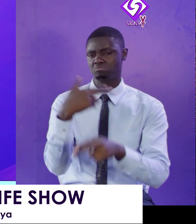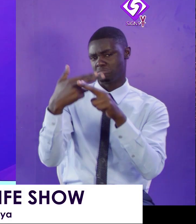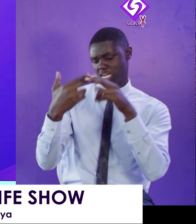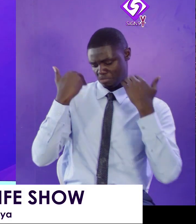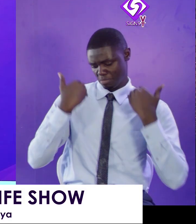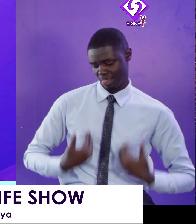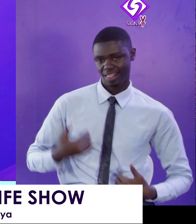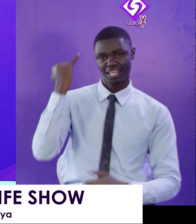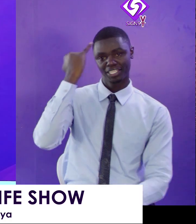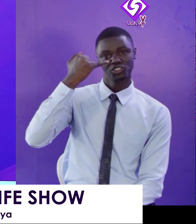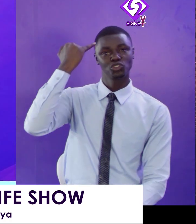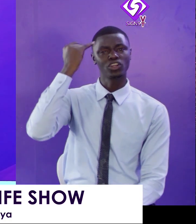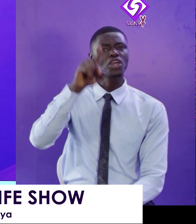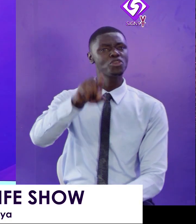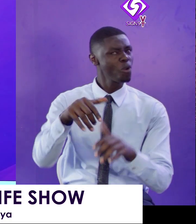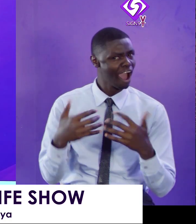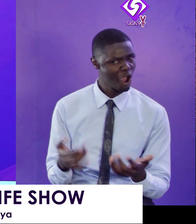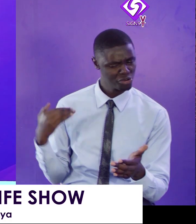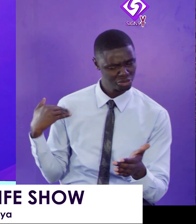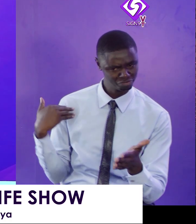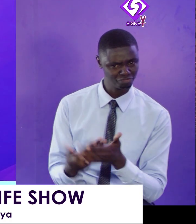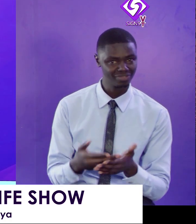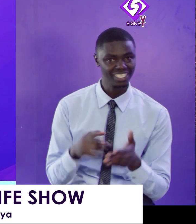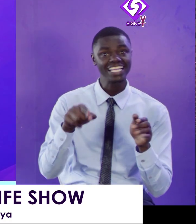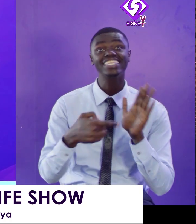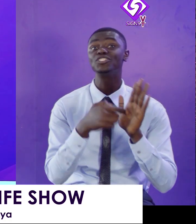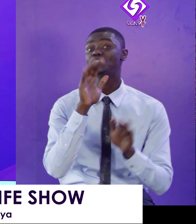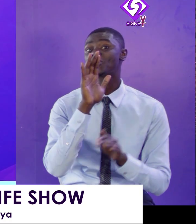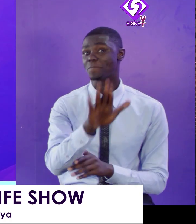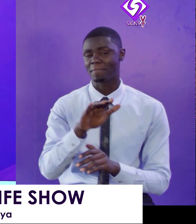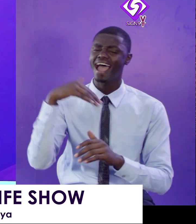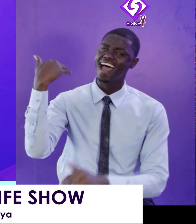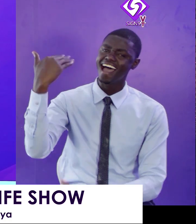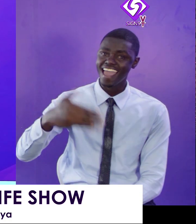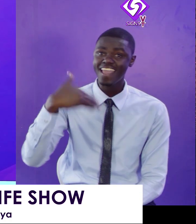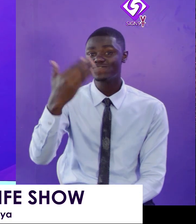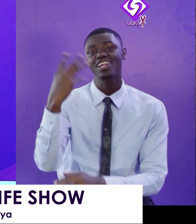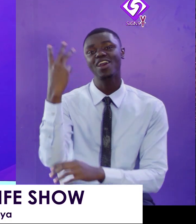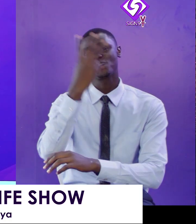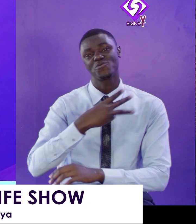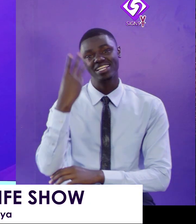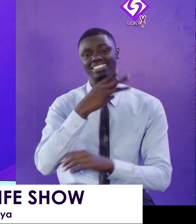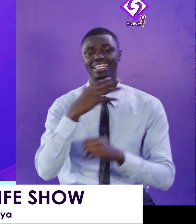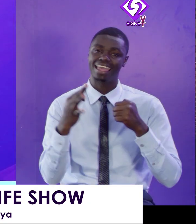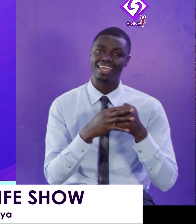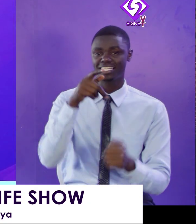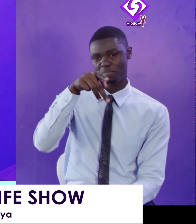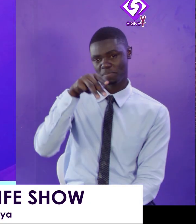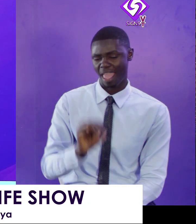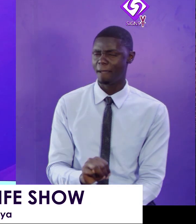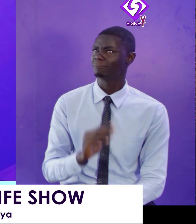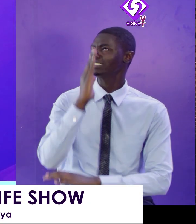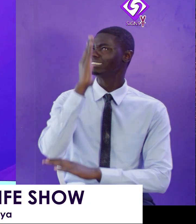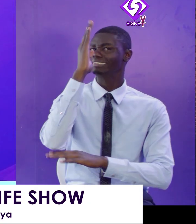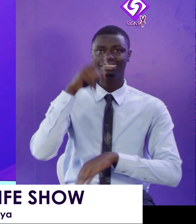been? Treasures of Life show is your show. It comes to you every Wednesday, 8 p.m. Prime time, by